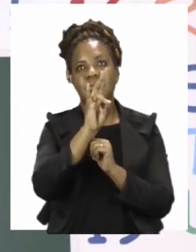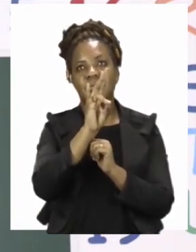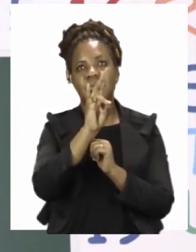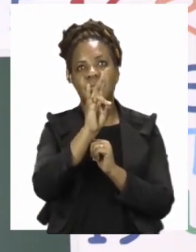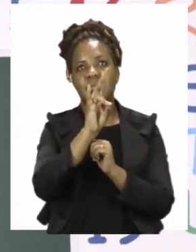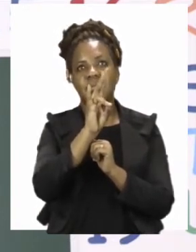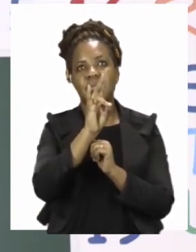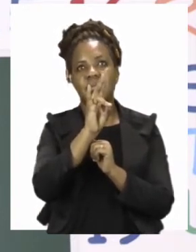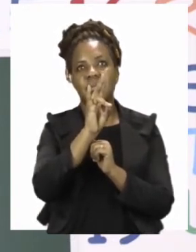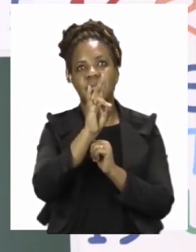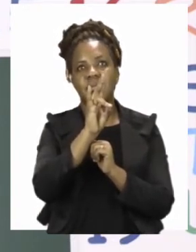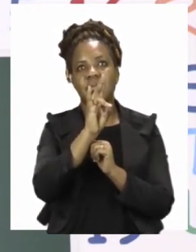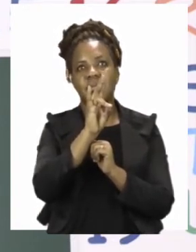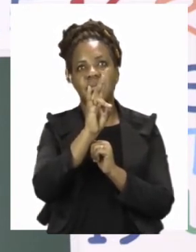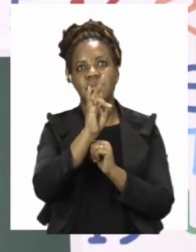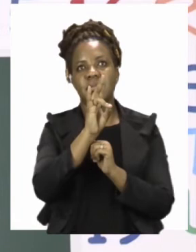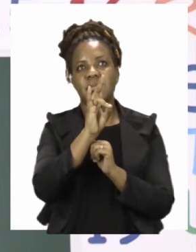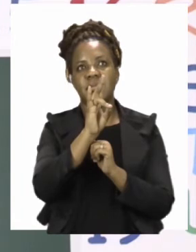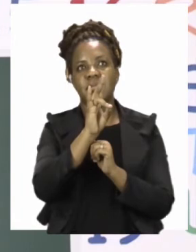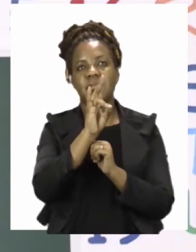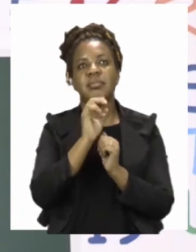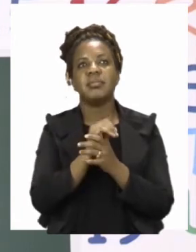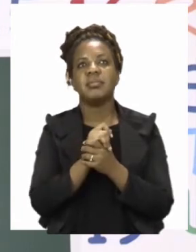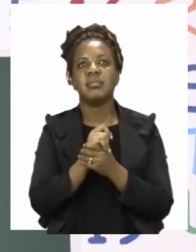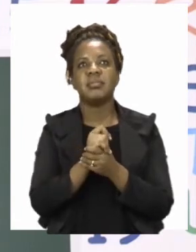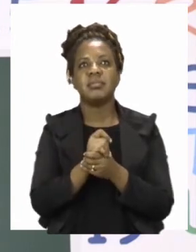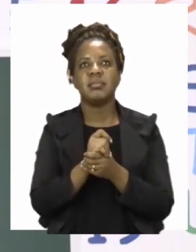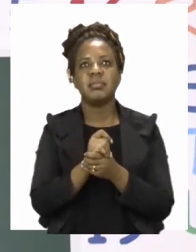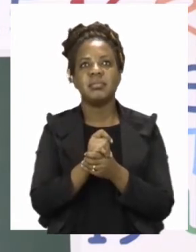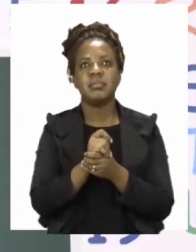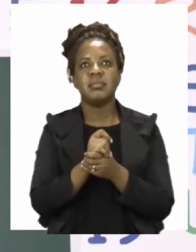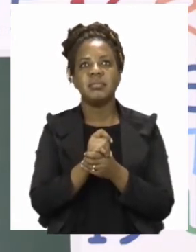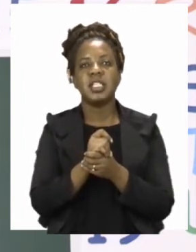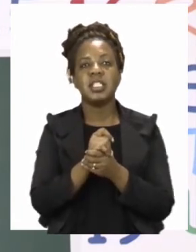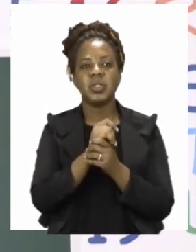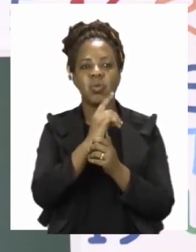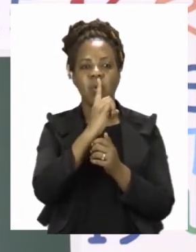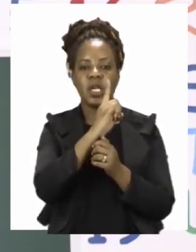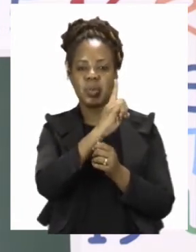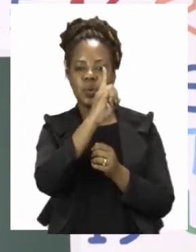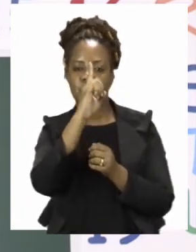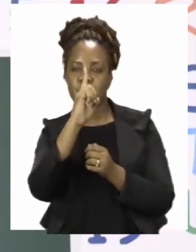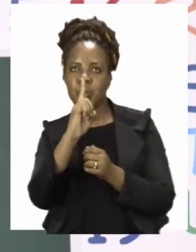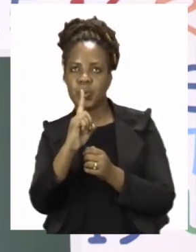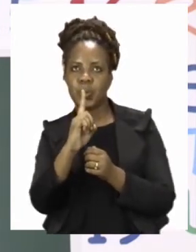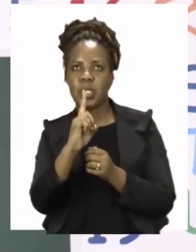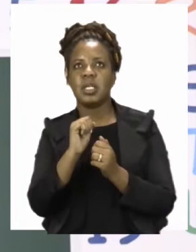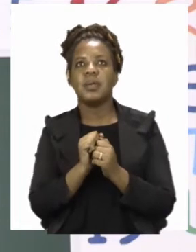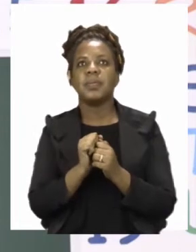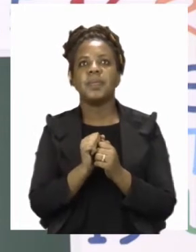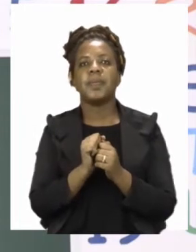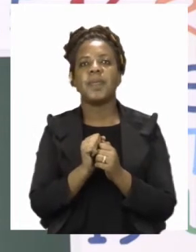confused. Remember, every time we are subtracting or adding like this, we always start with Mrs. Units. So let